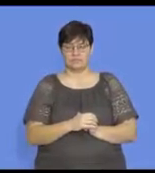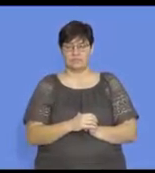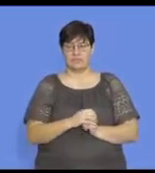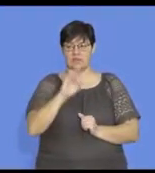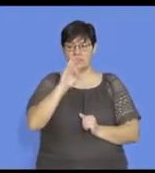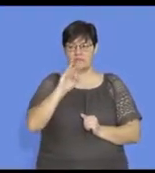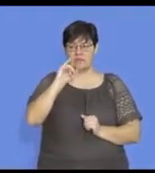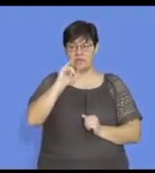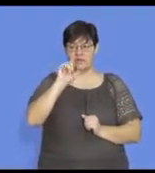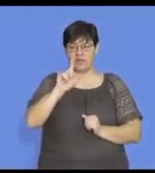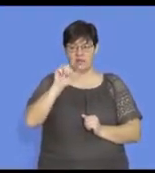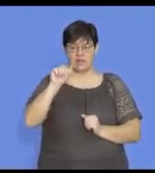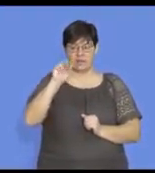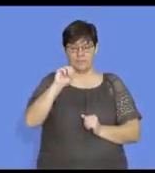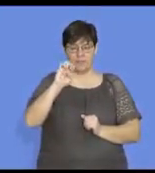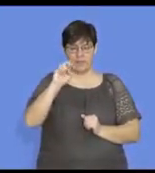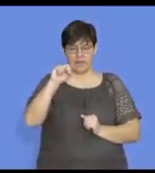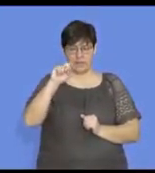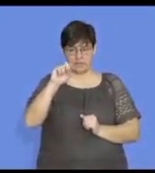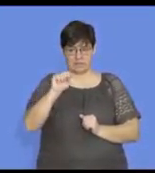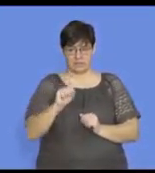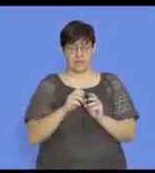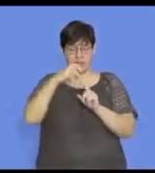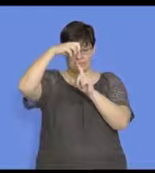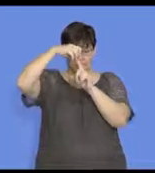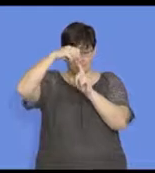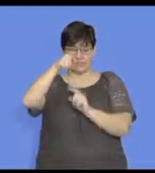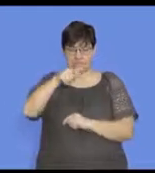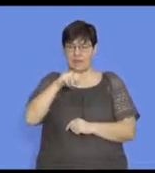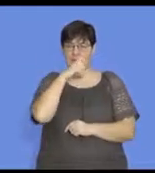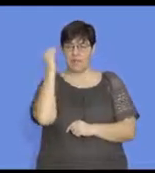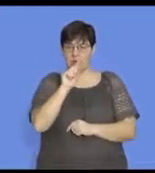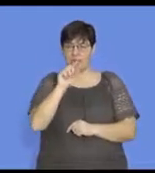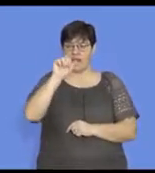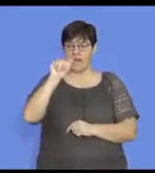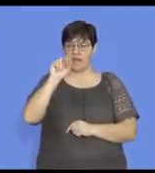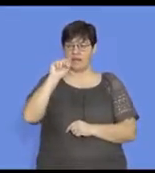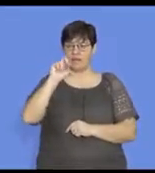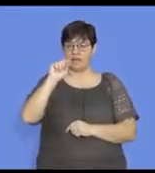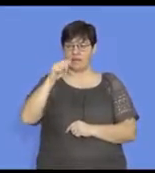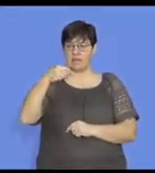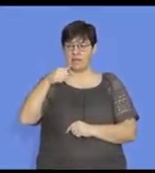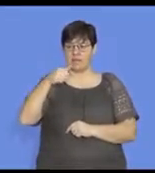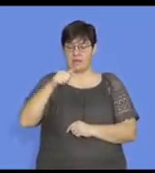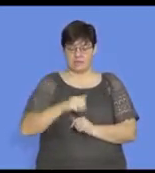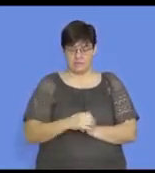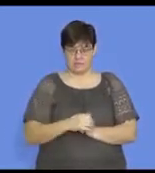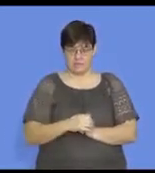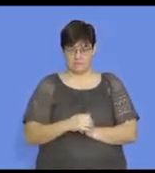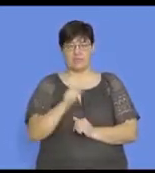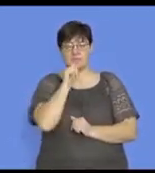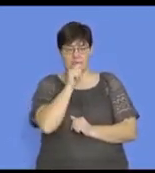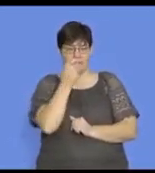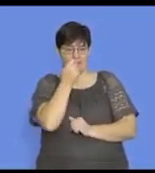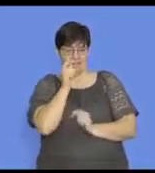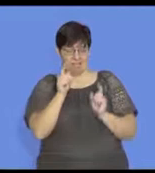and this is called the anther. And they've got a nice together, they make, well, there's the male plant.